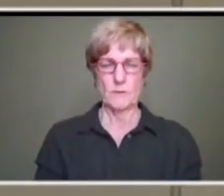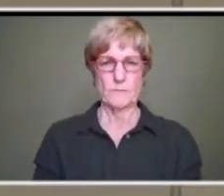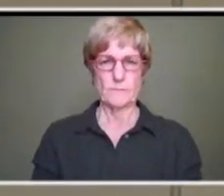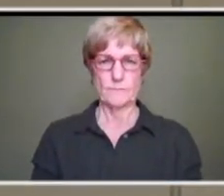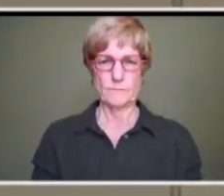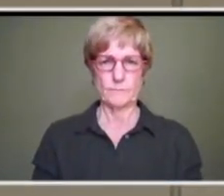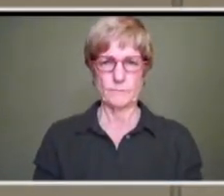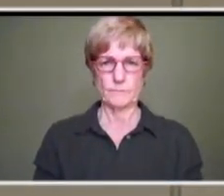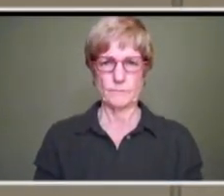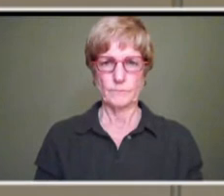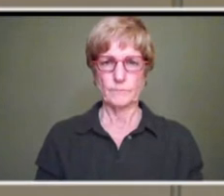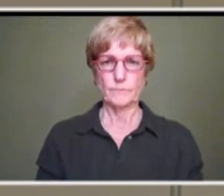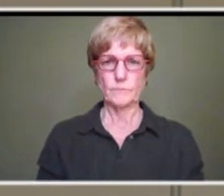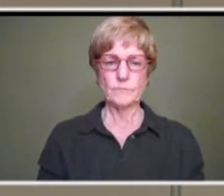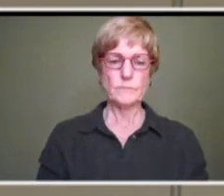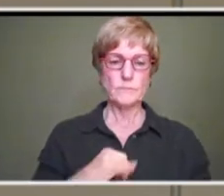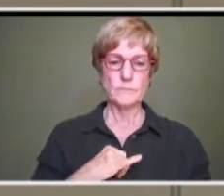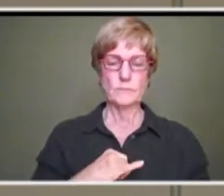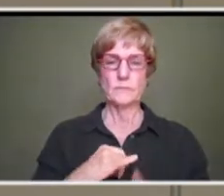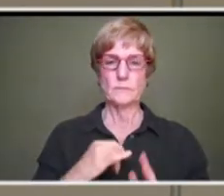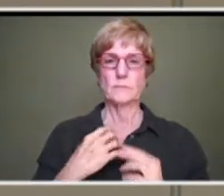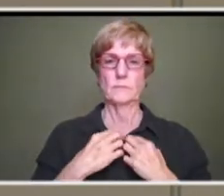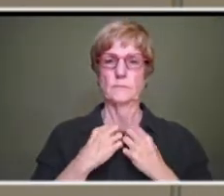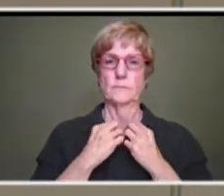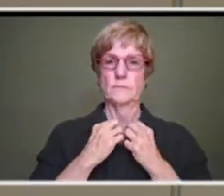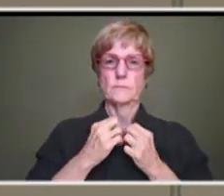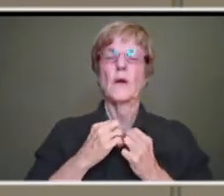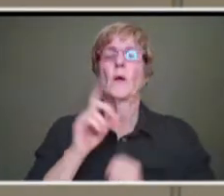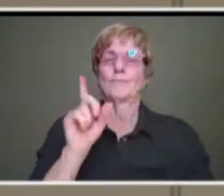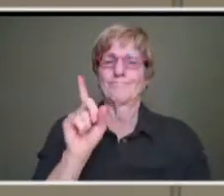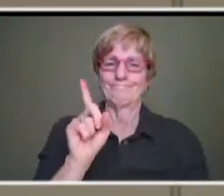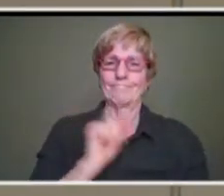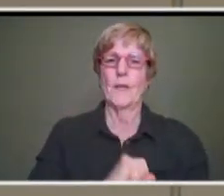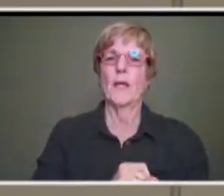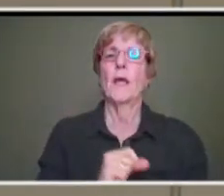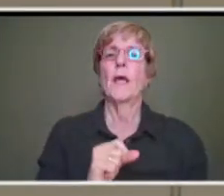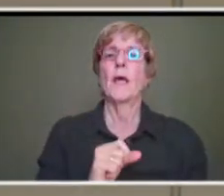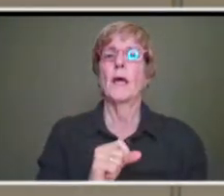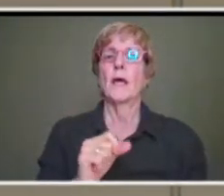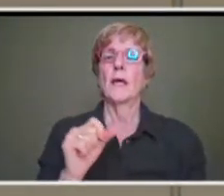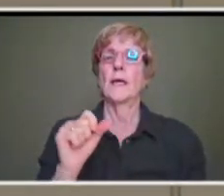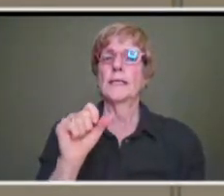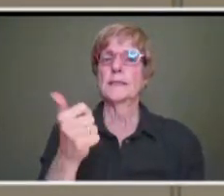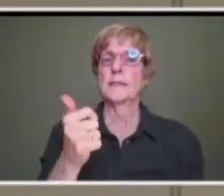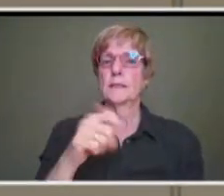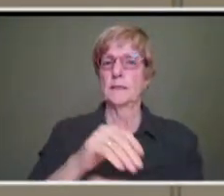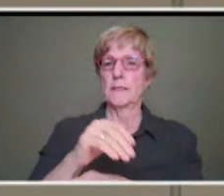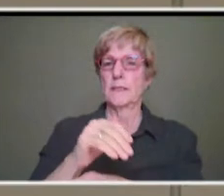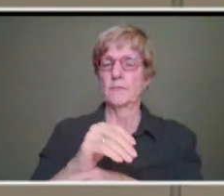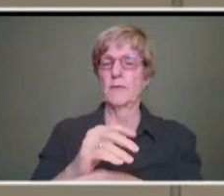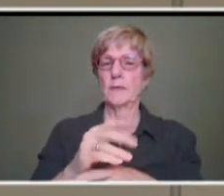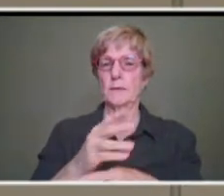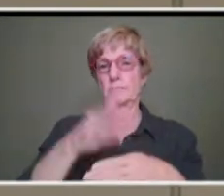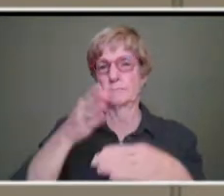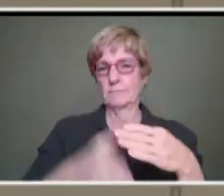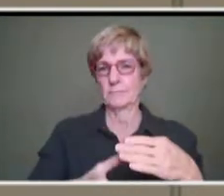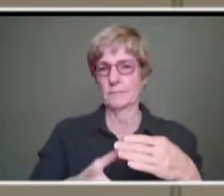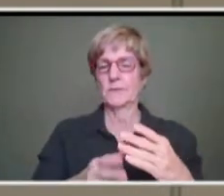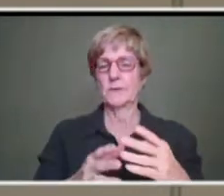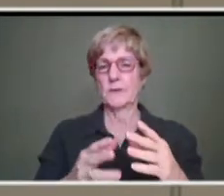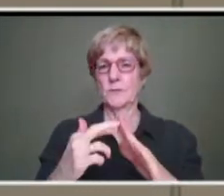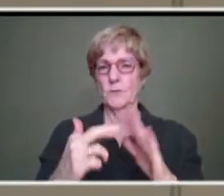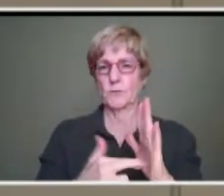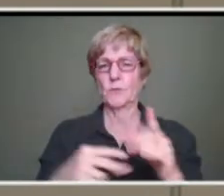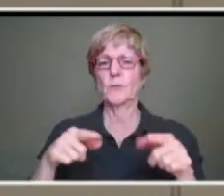so I will read oh sorry one one step before that we have a 10 pm recess rule here I'm doing a zoning